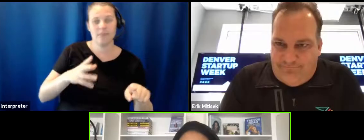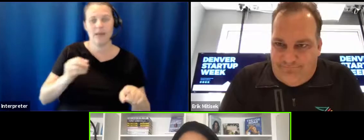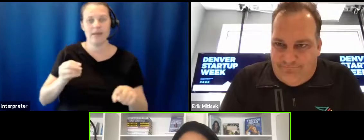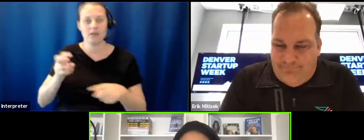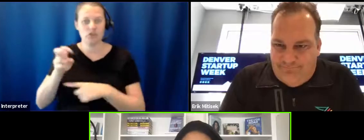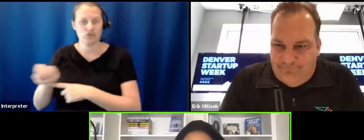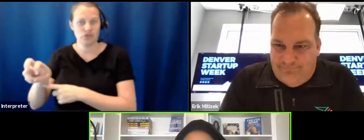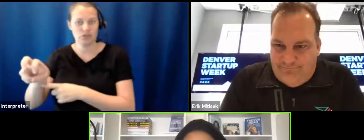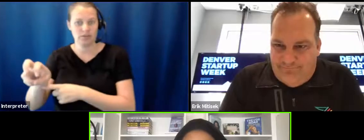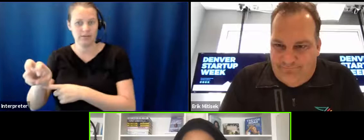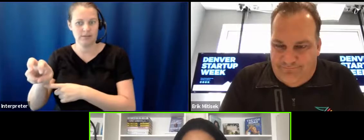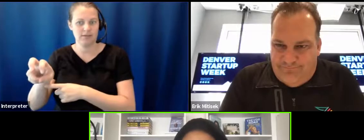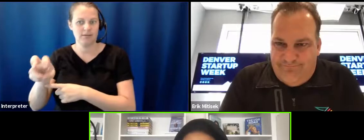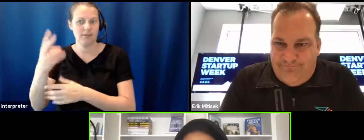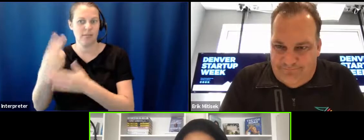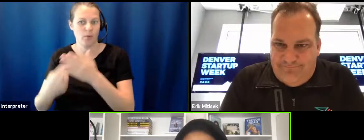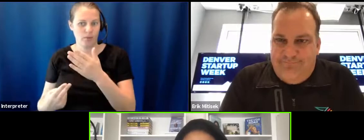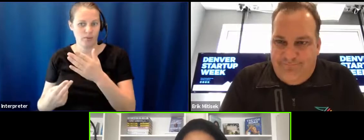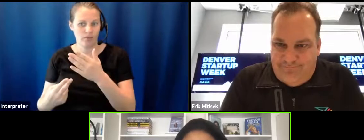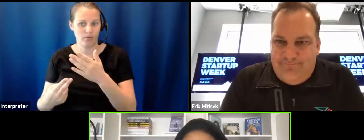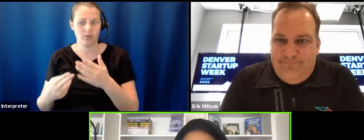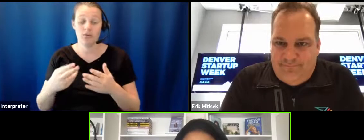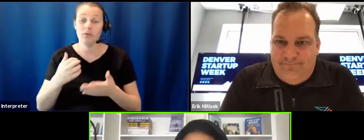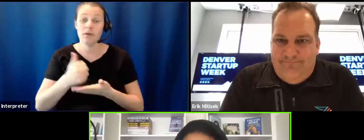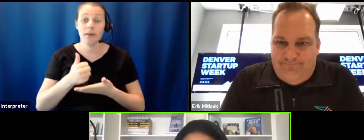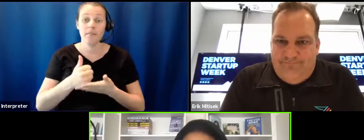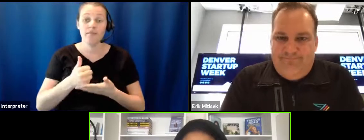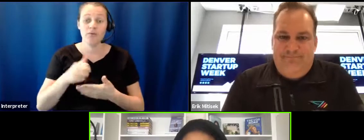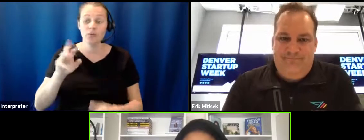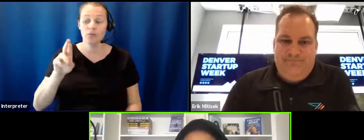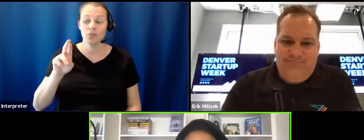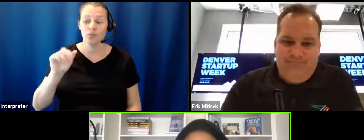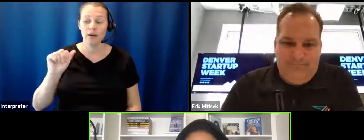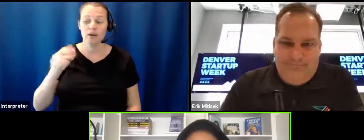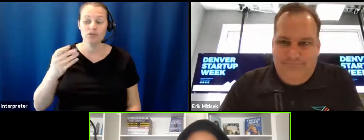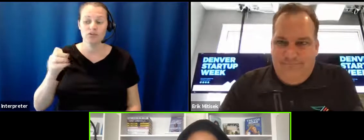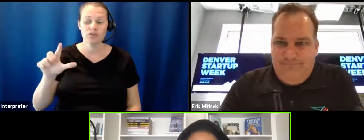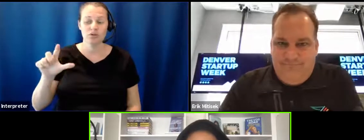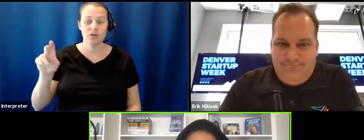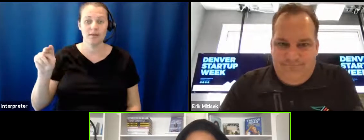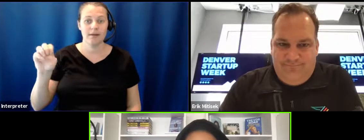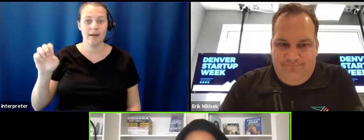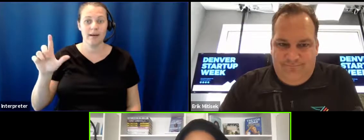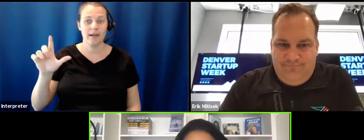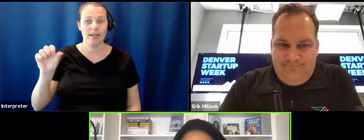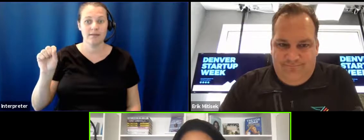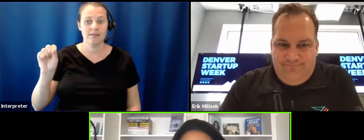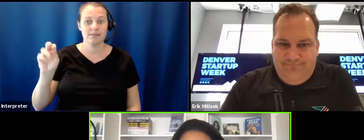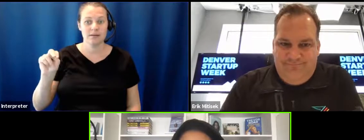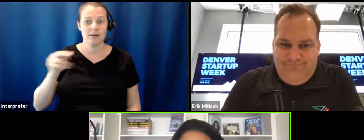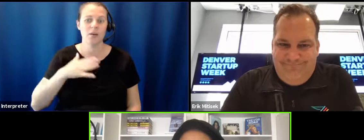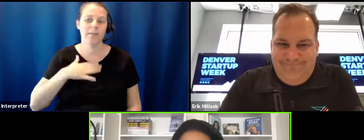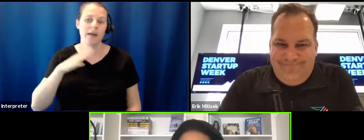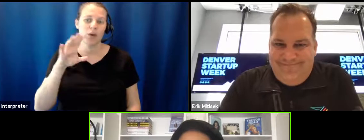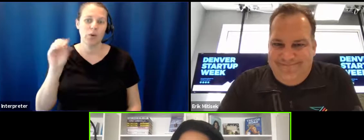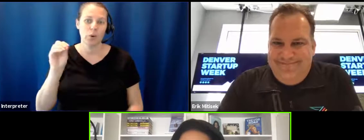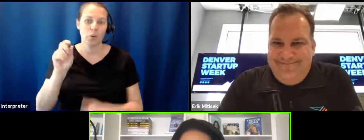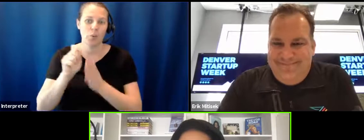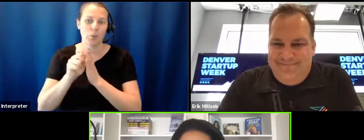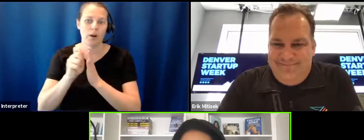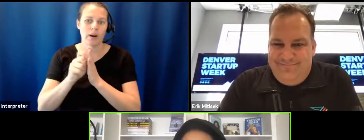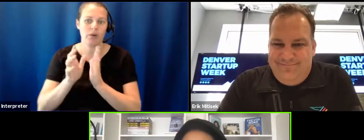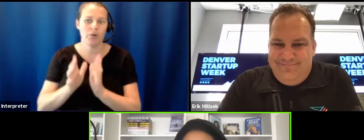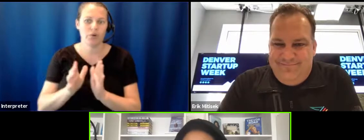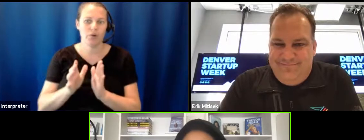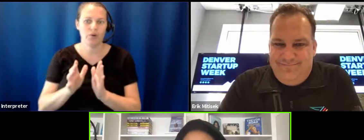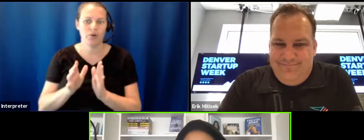really helpful was that I had a co-writer, Rachel Nelson. And Rachel, I've known for, I still can't remember how many years, but it's more